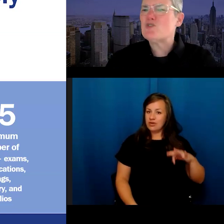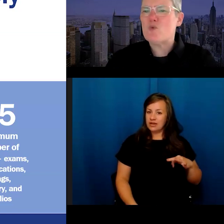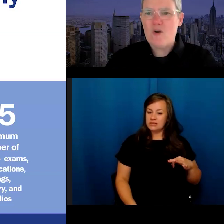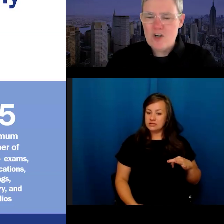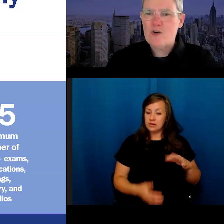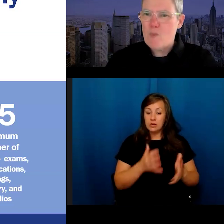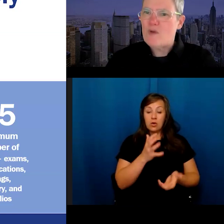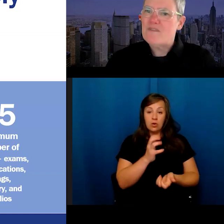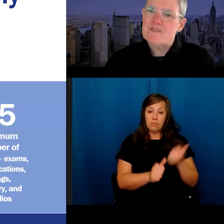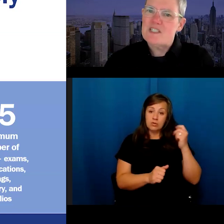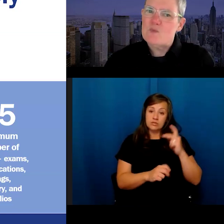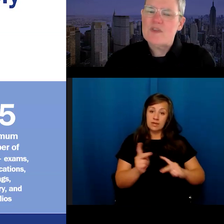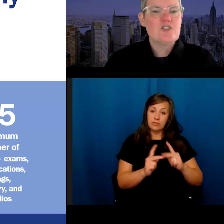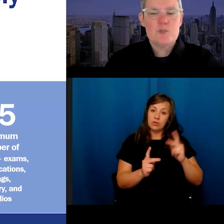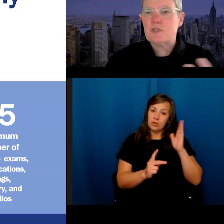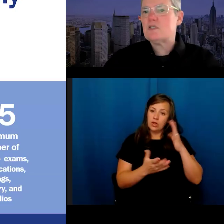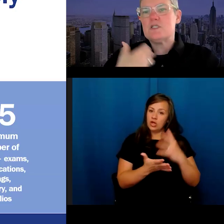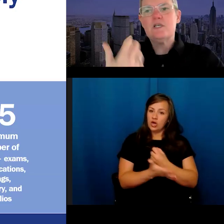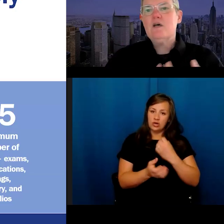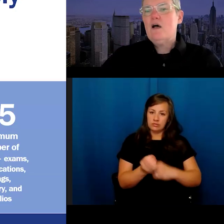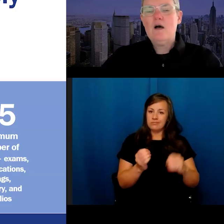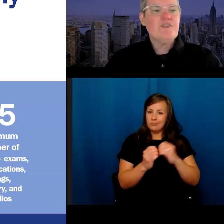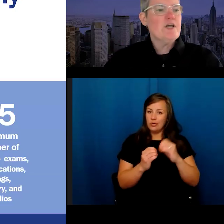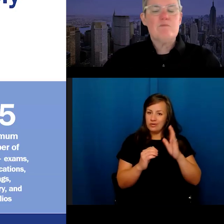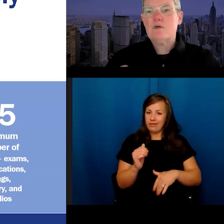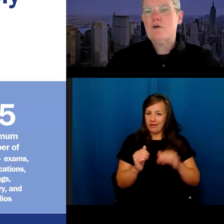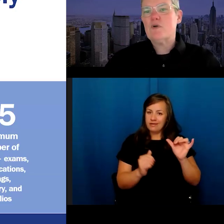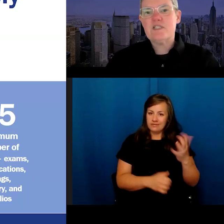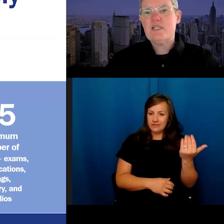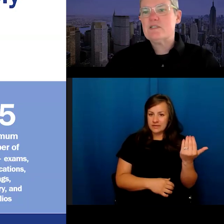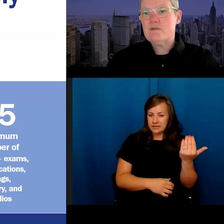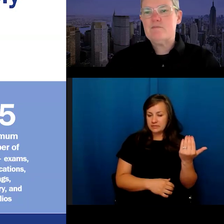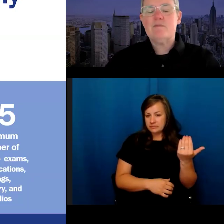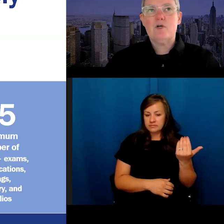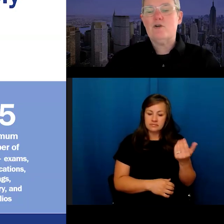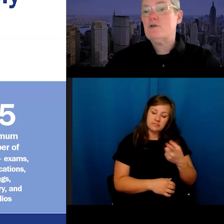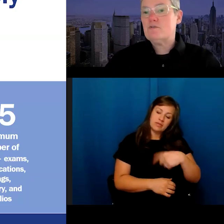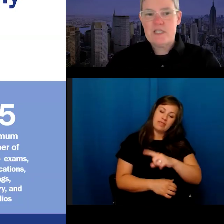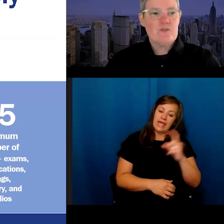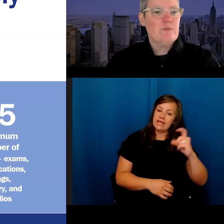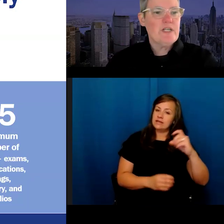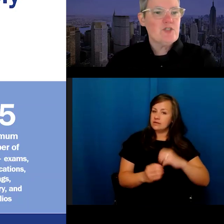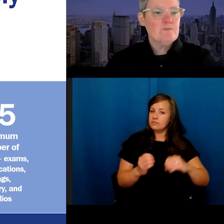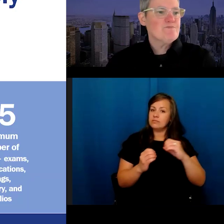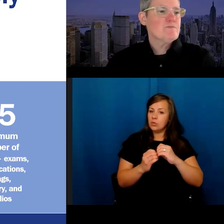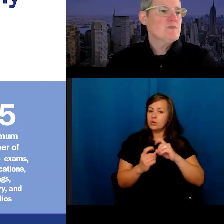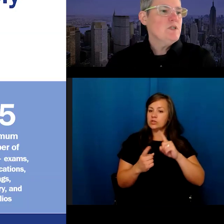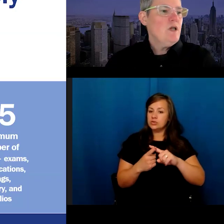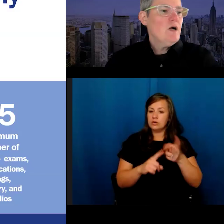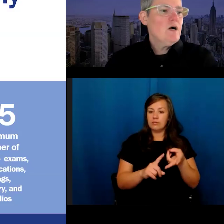Most students will earn more than 15 with us just because of the number of credits they need to earn to get to their